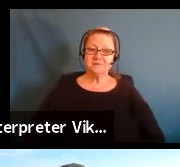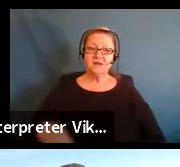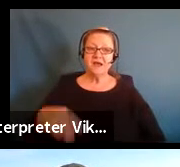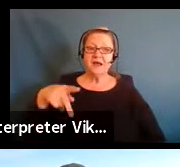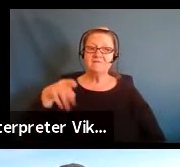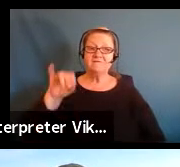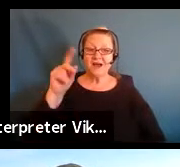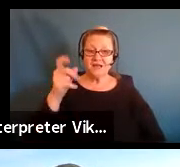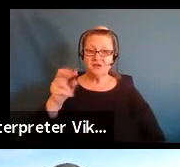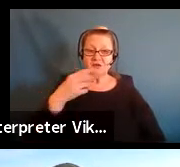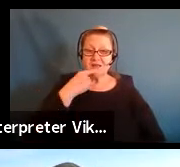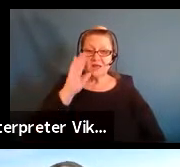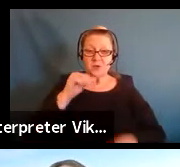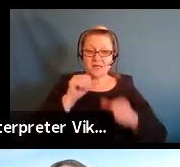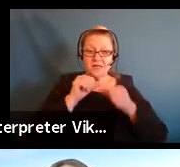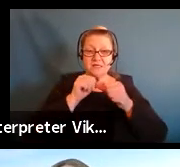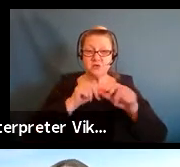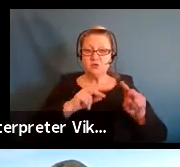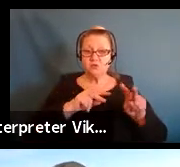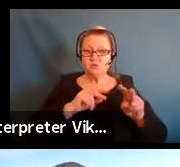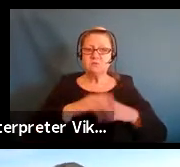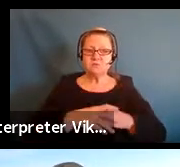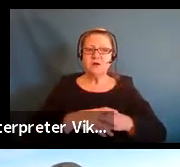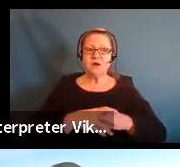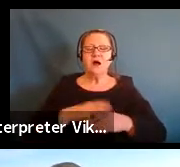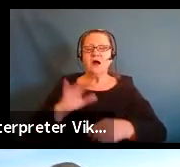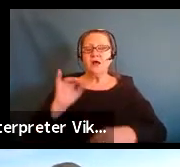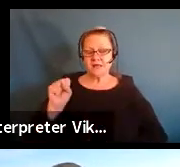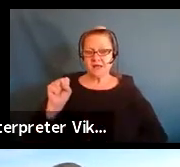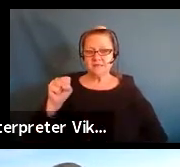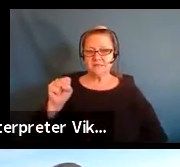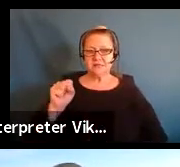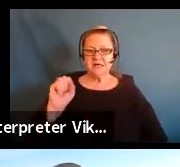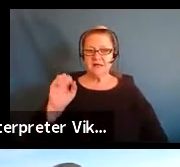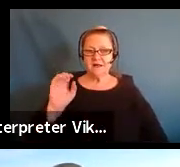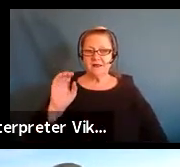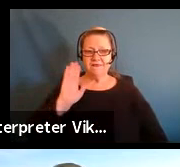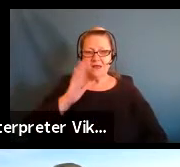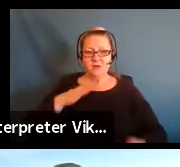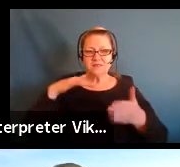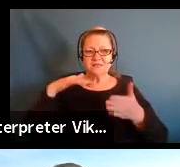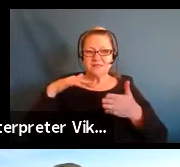doing studies. Yeah, so they are going to study their